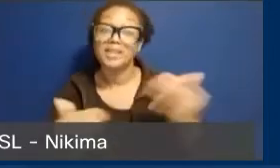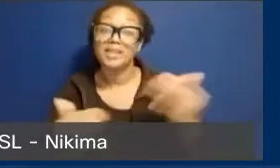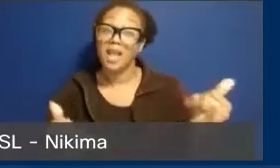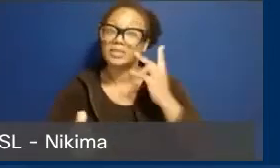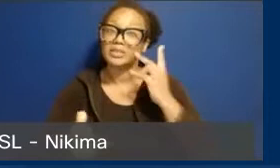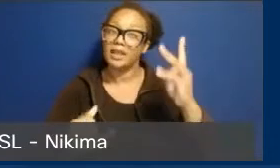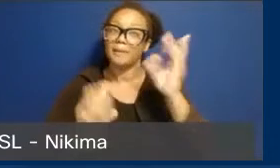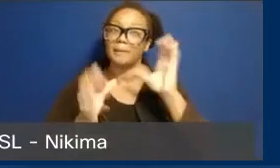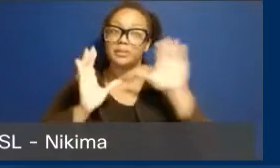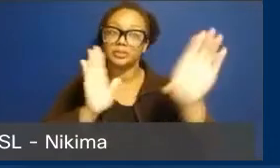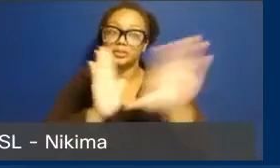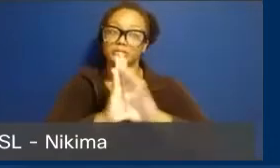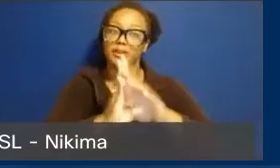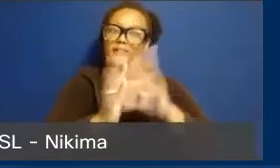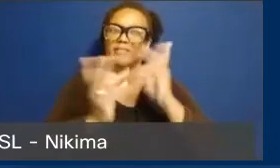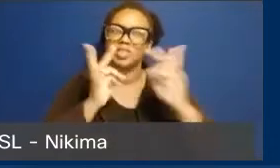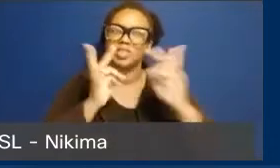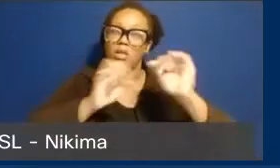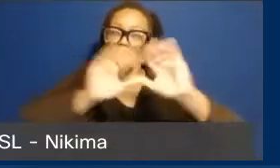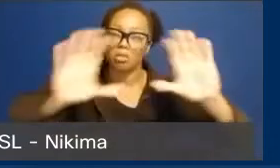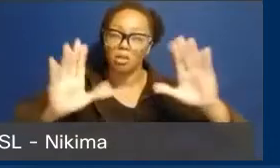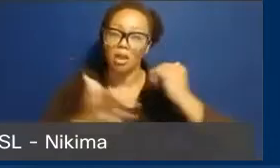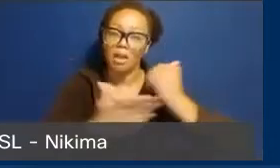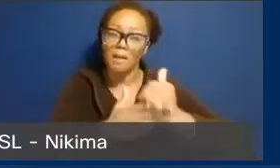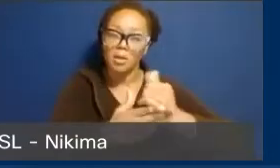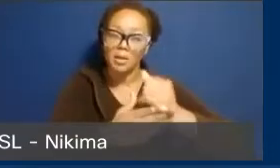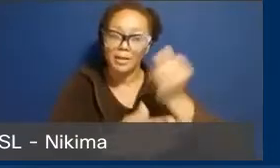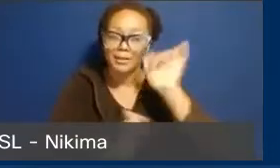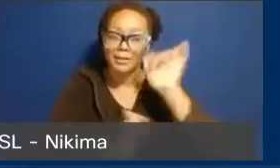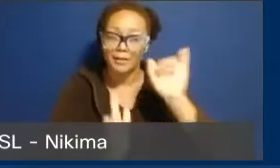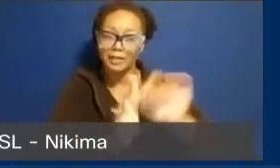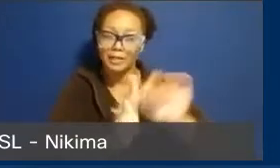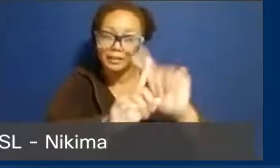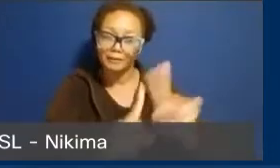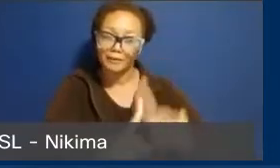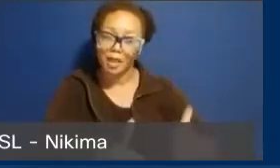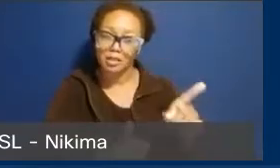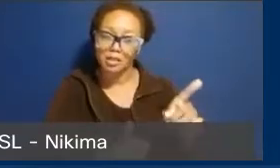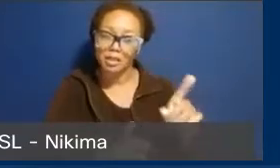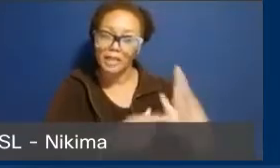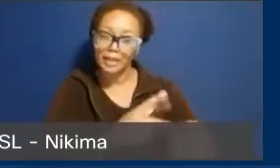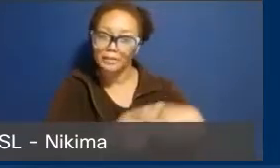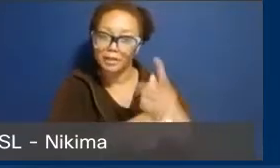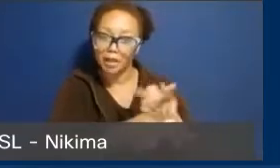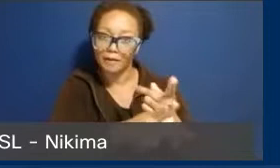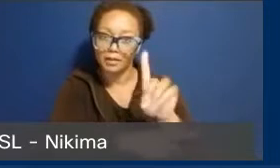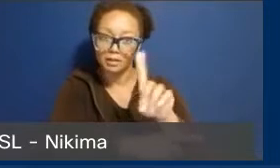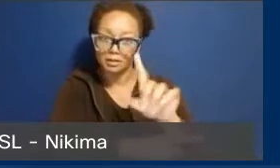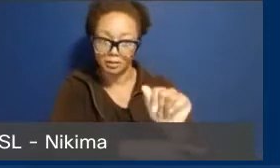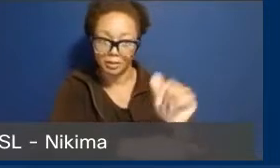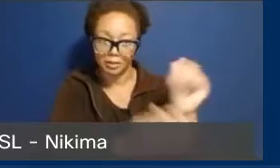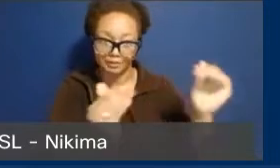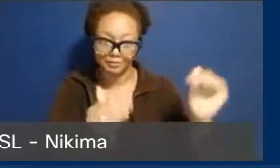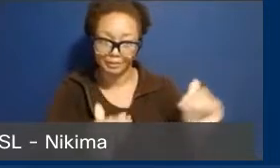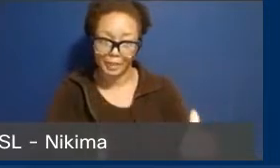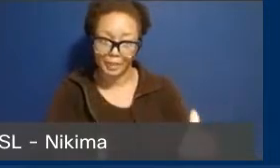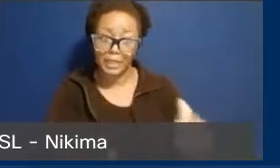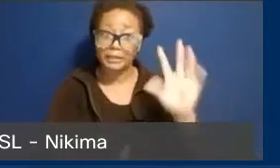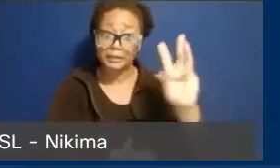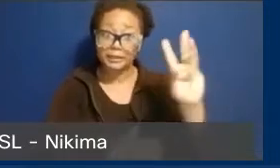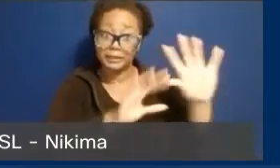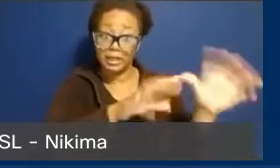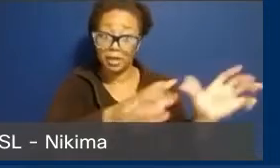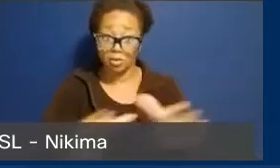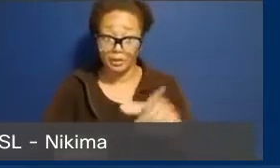visualization of the different types of disabilities, right? So there are the 6 categories, and